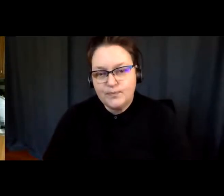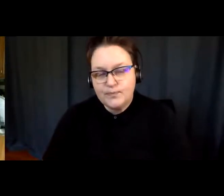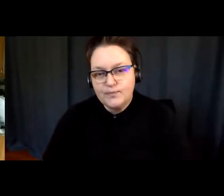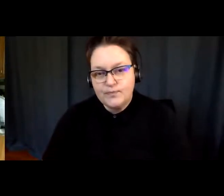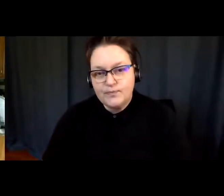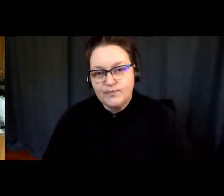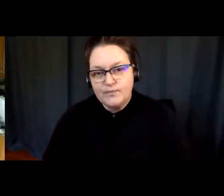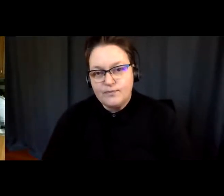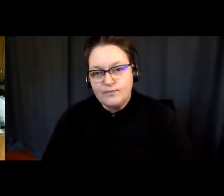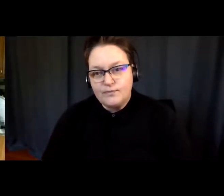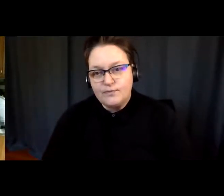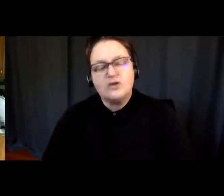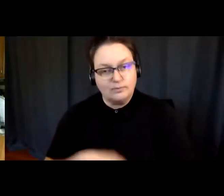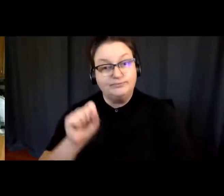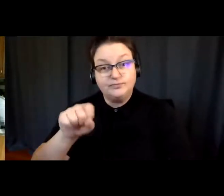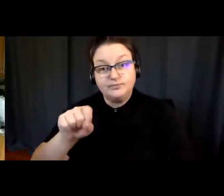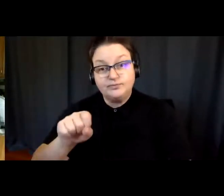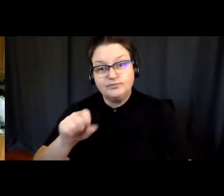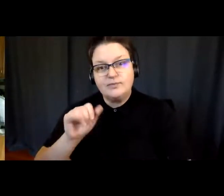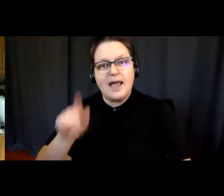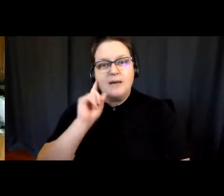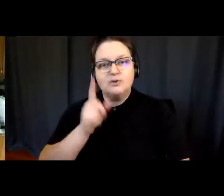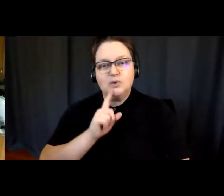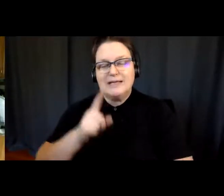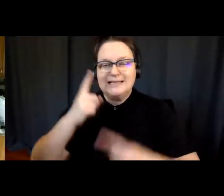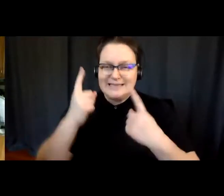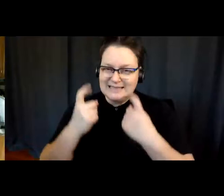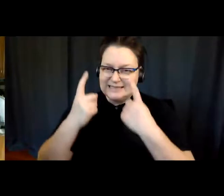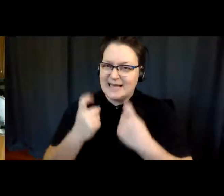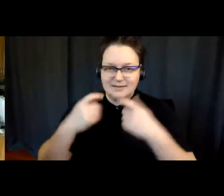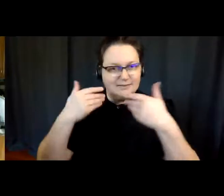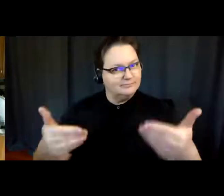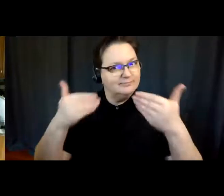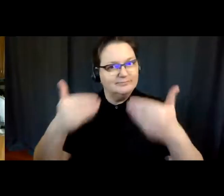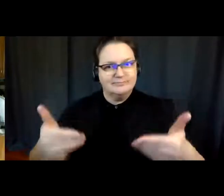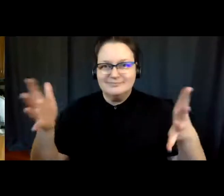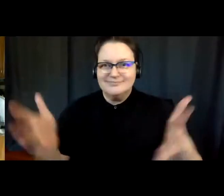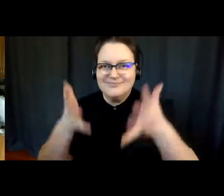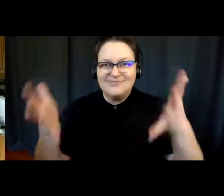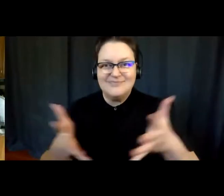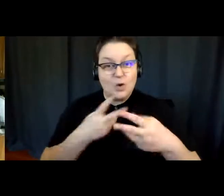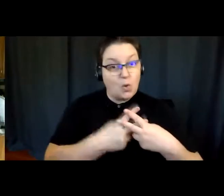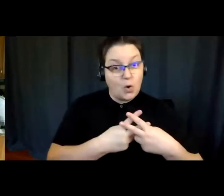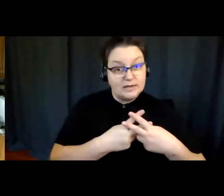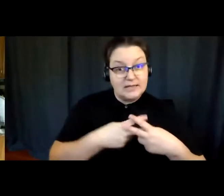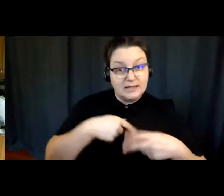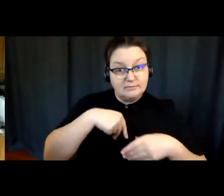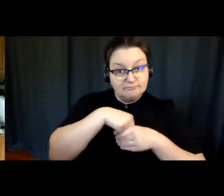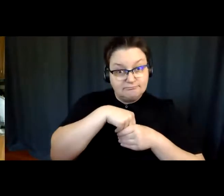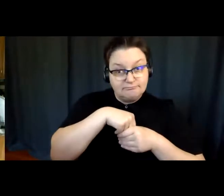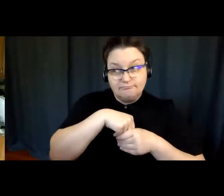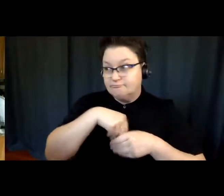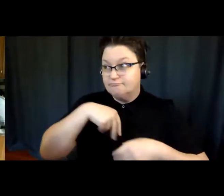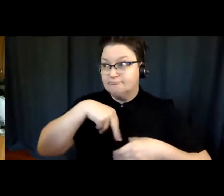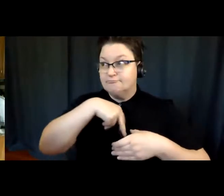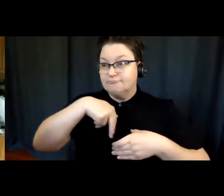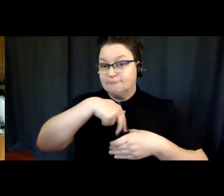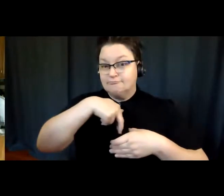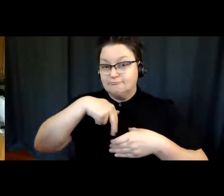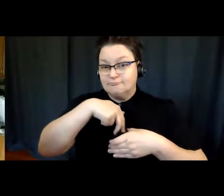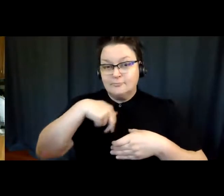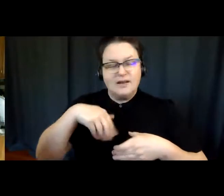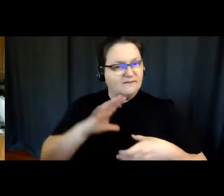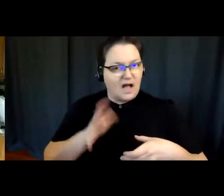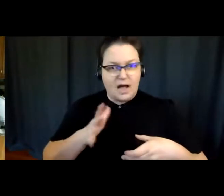Absolutely testing. Is it, you know, quarantining? again, still important. If you're not feeling